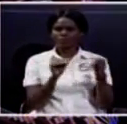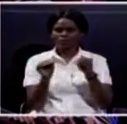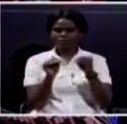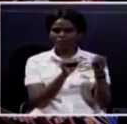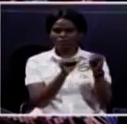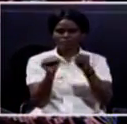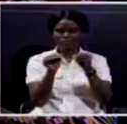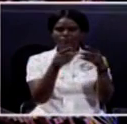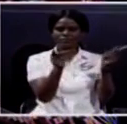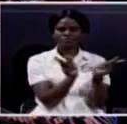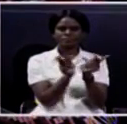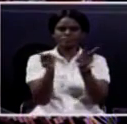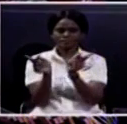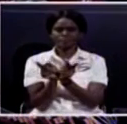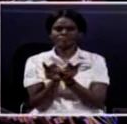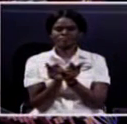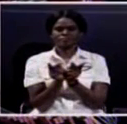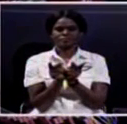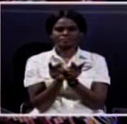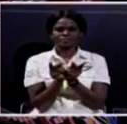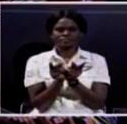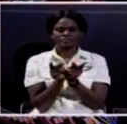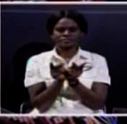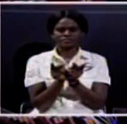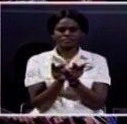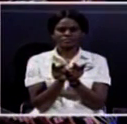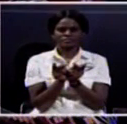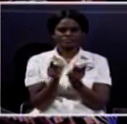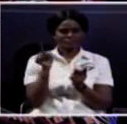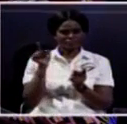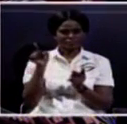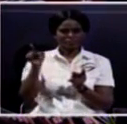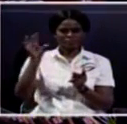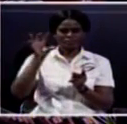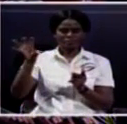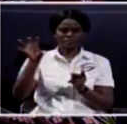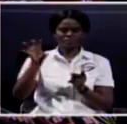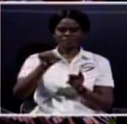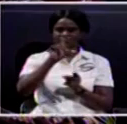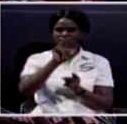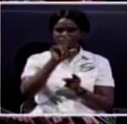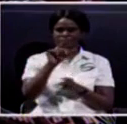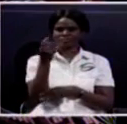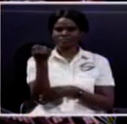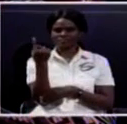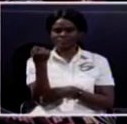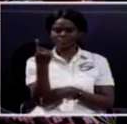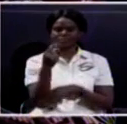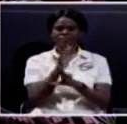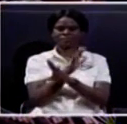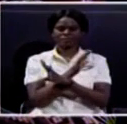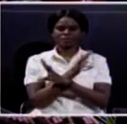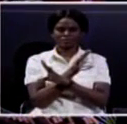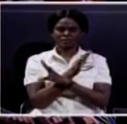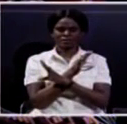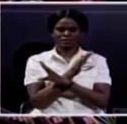certain position for the purpose. Then when Muchinga province was declared in 2011, as Zambia's 10th